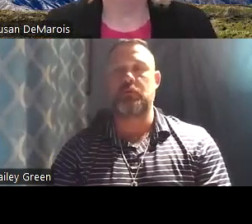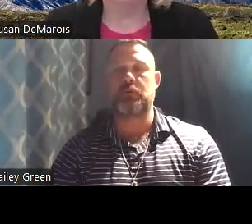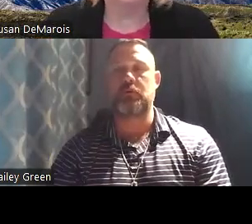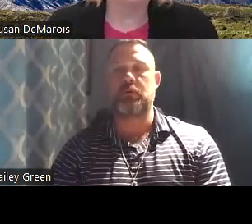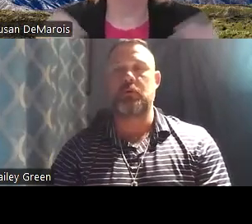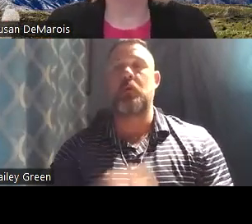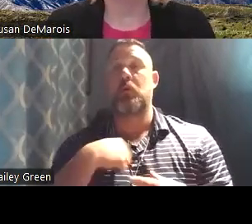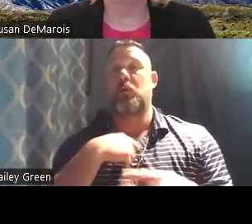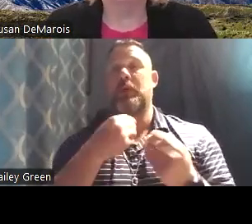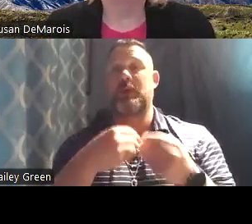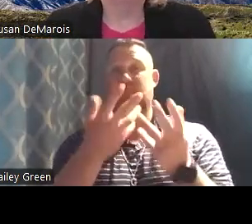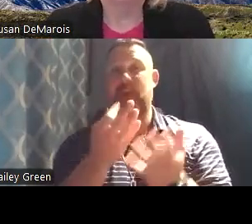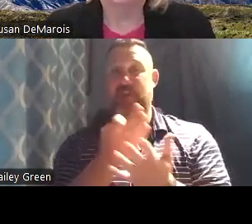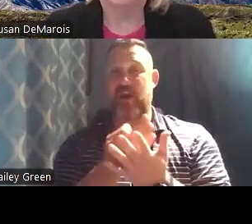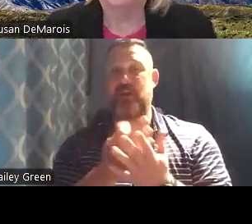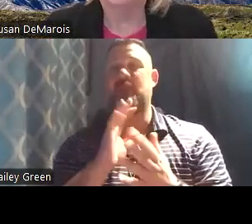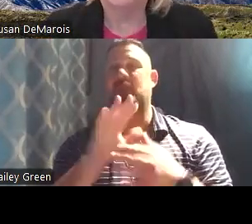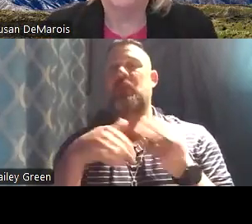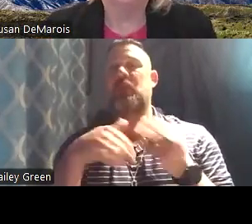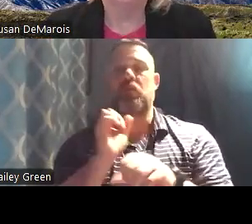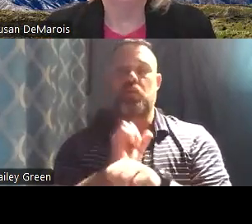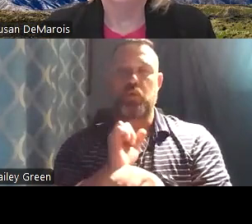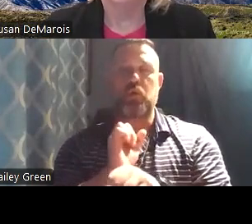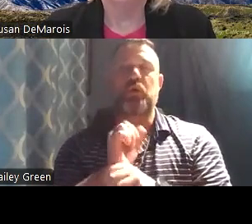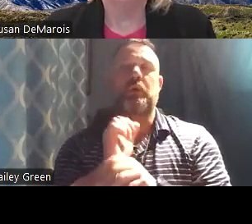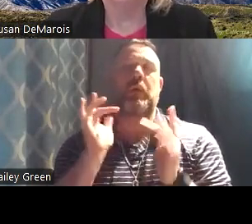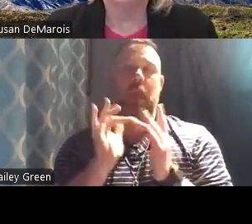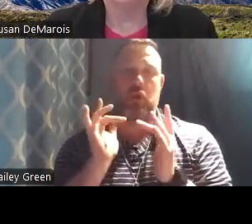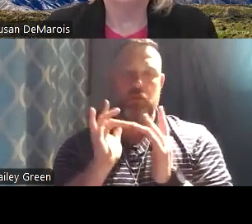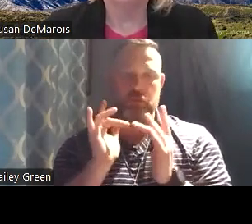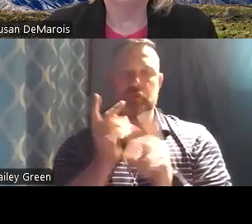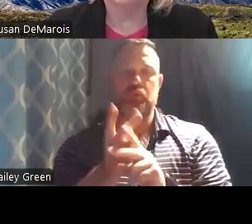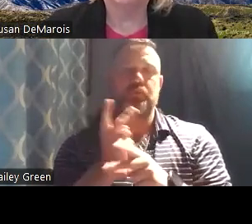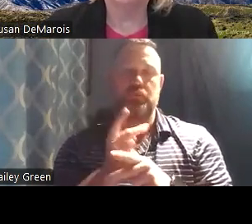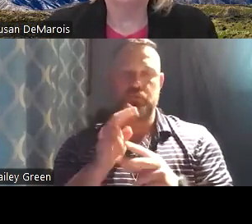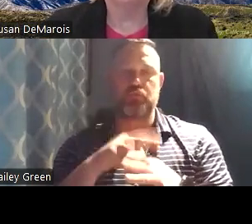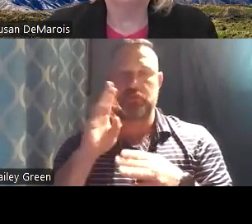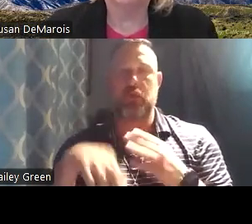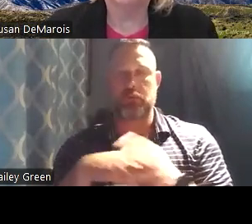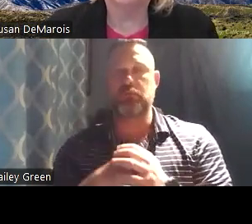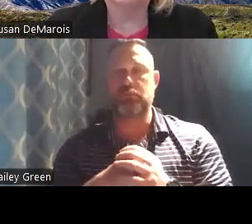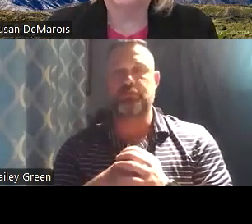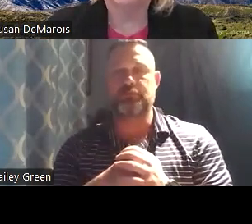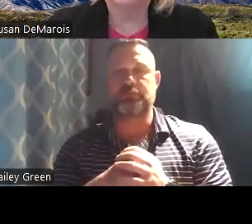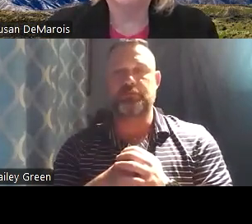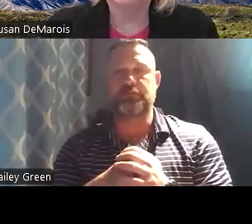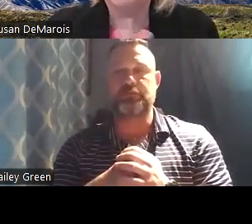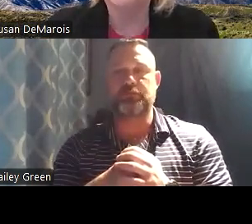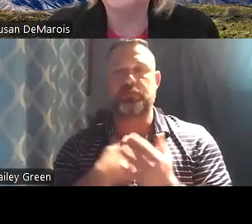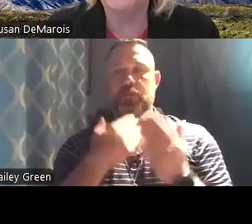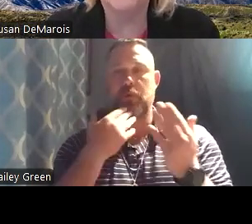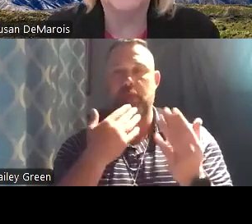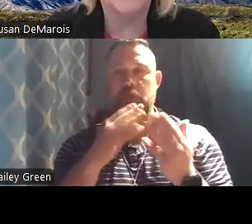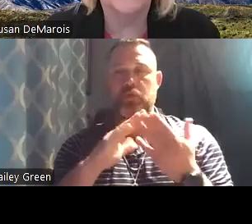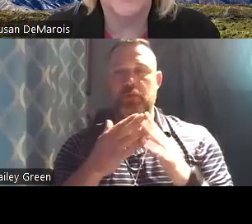we provided the funding, but they did all of the work and all of the outreach and produced the results. So my thanks to all of our community